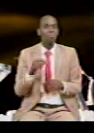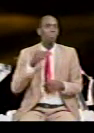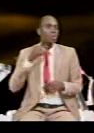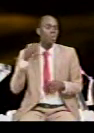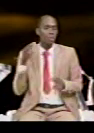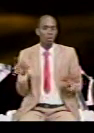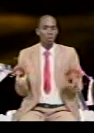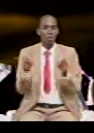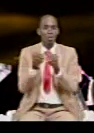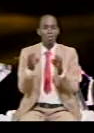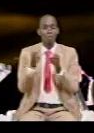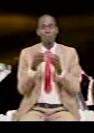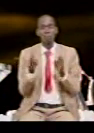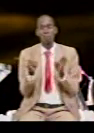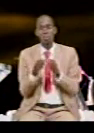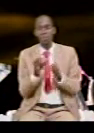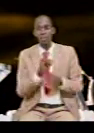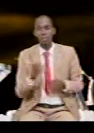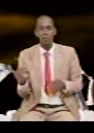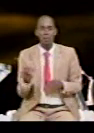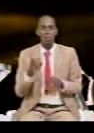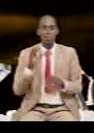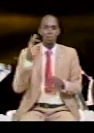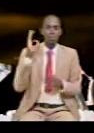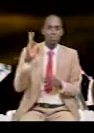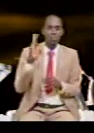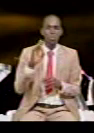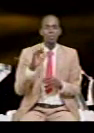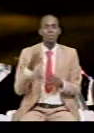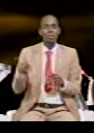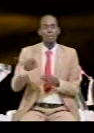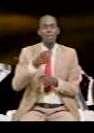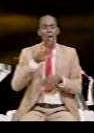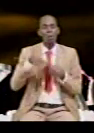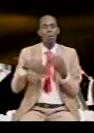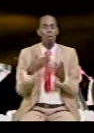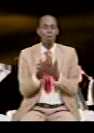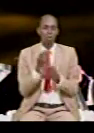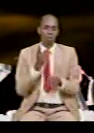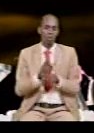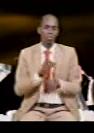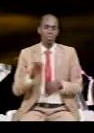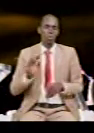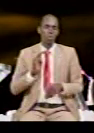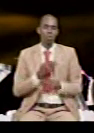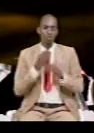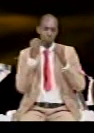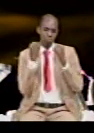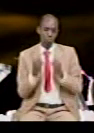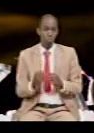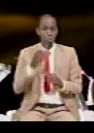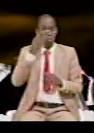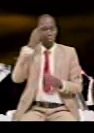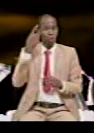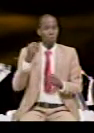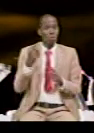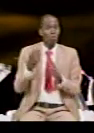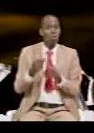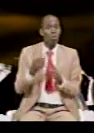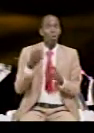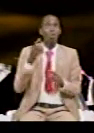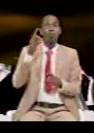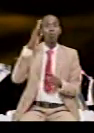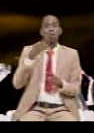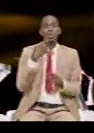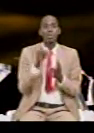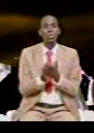messages. All those messages, they are keeping us strong, because the word of God, wherewithal shall a young